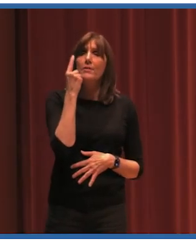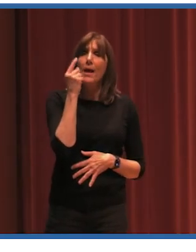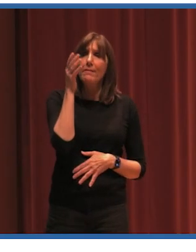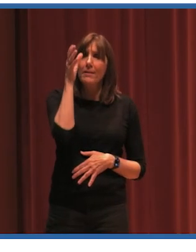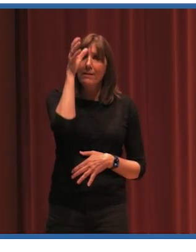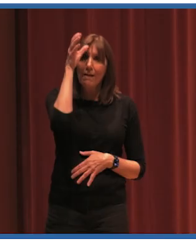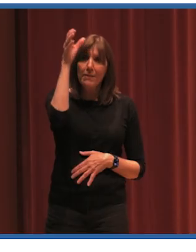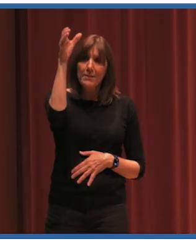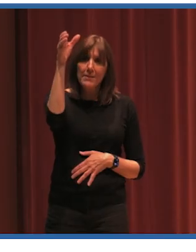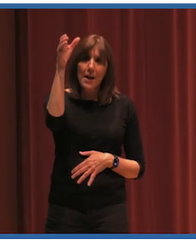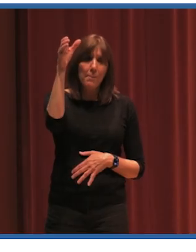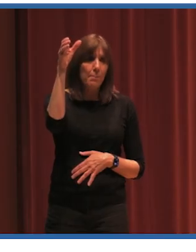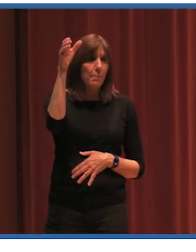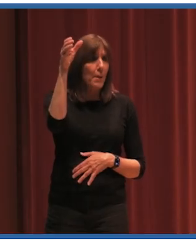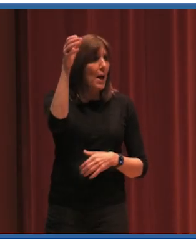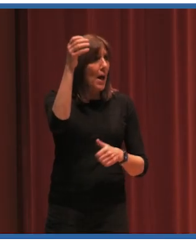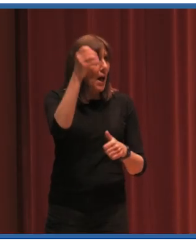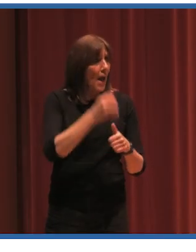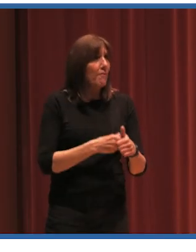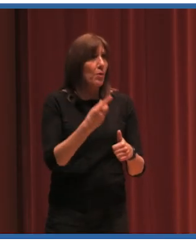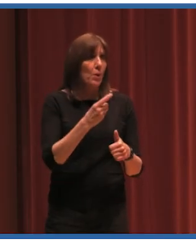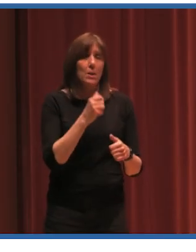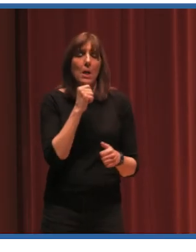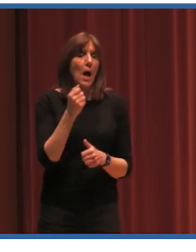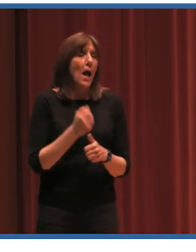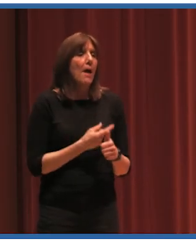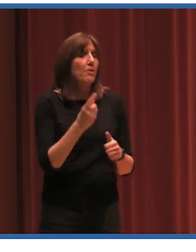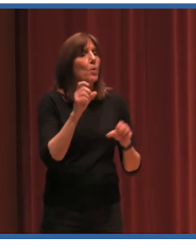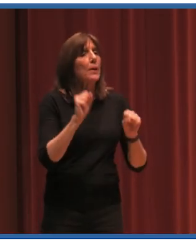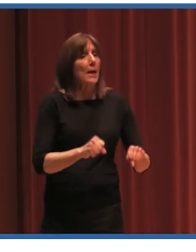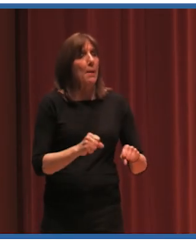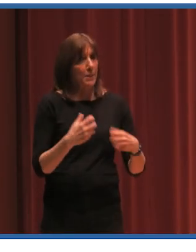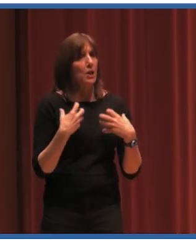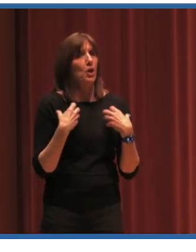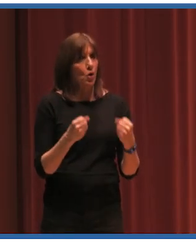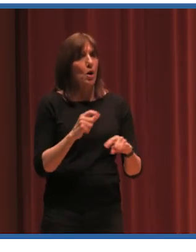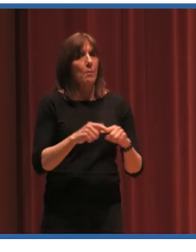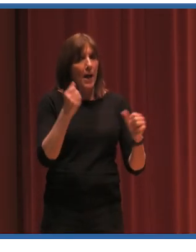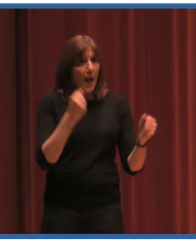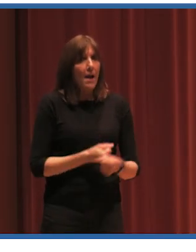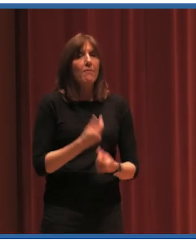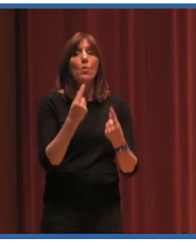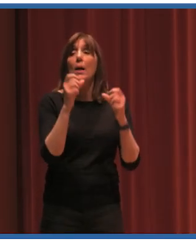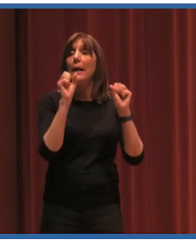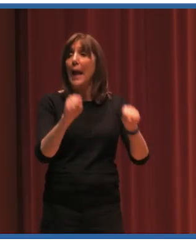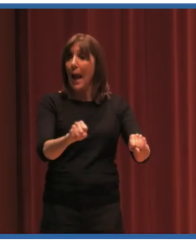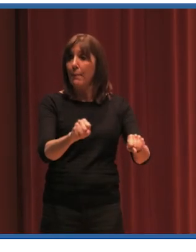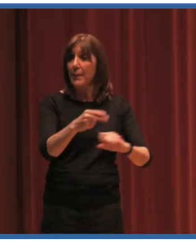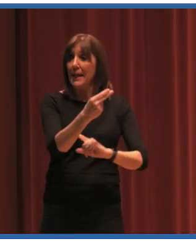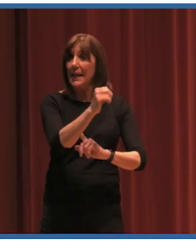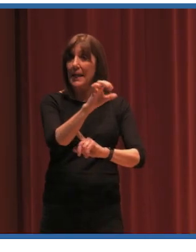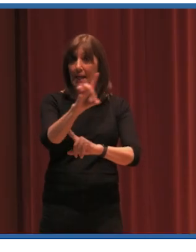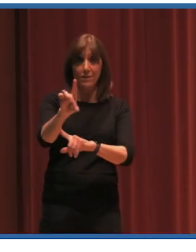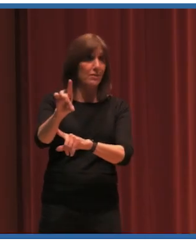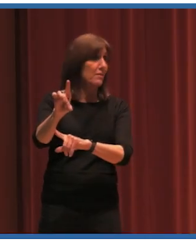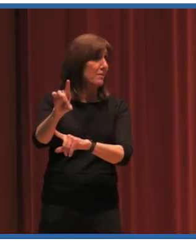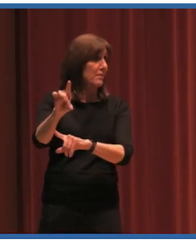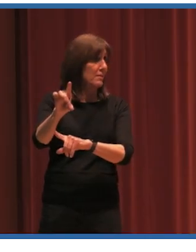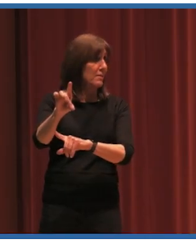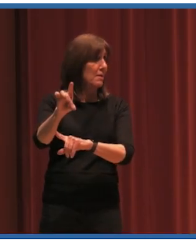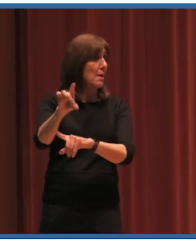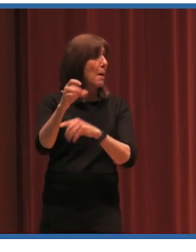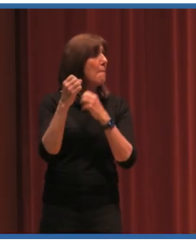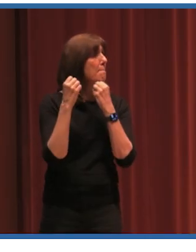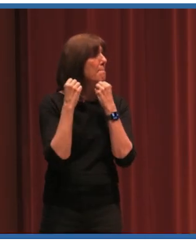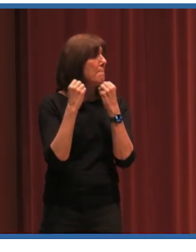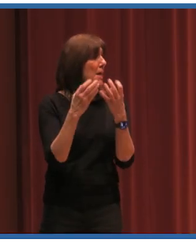that not everyone can be cured, but everyone can be healed. And I think many individuals going into